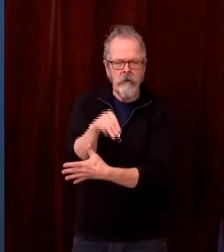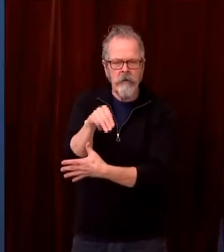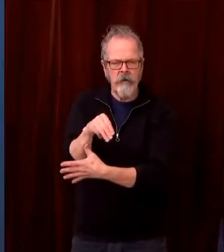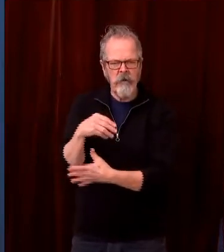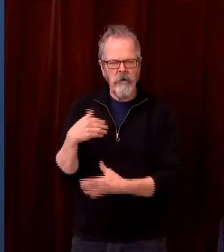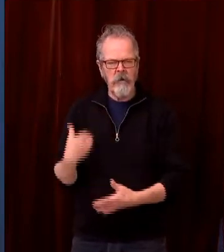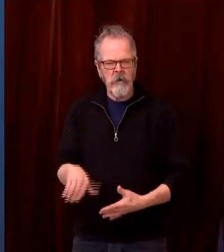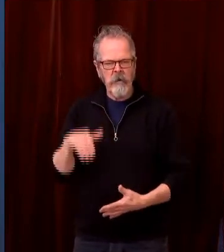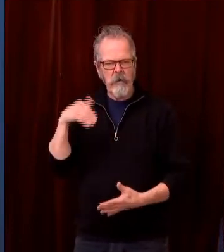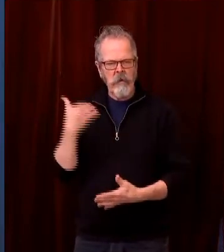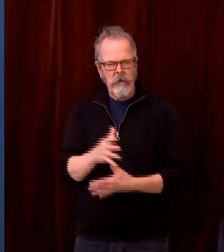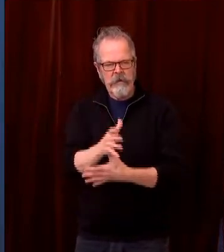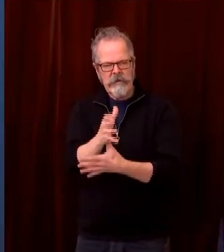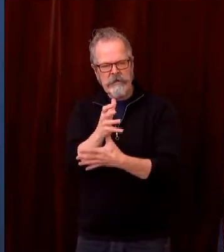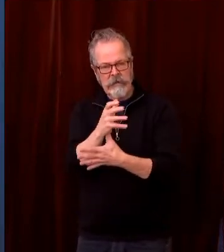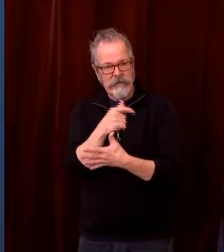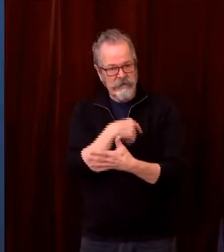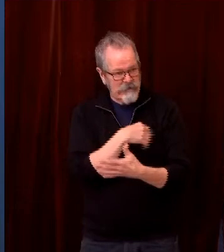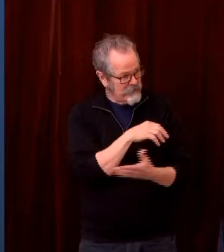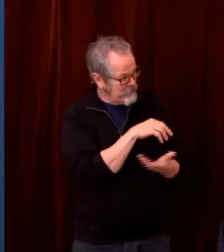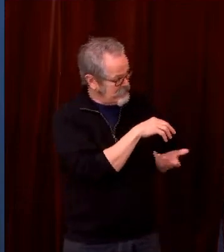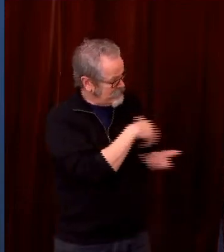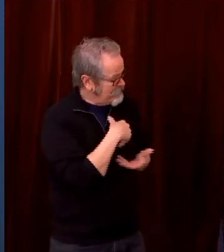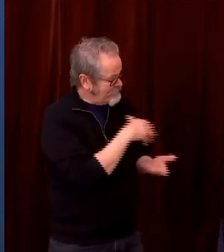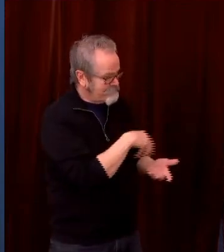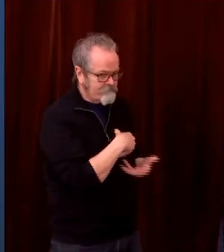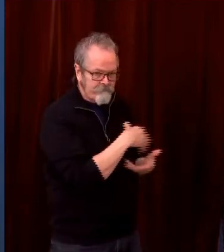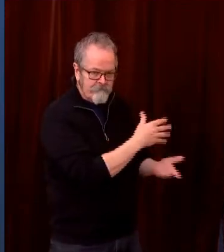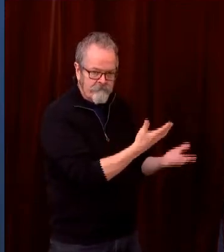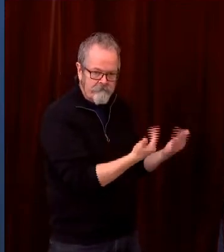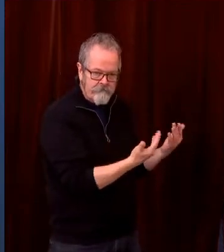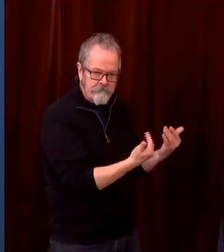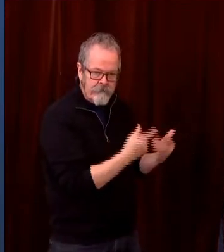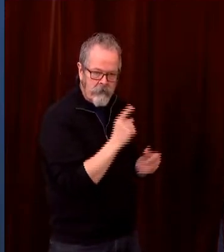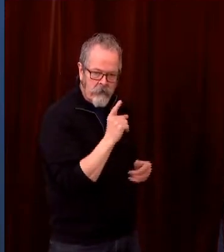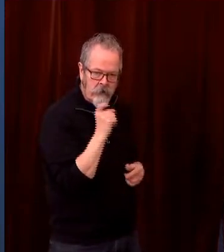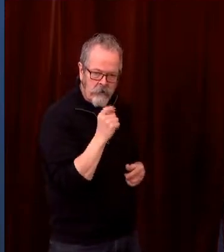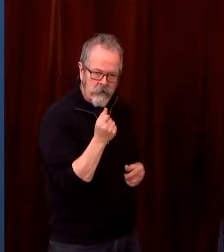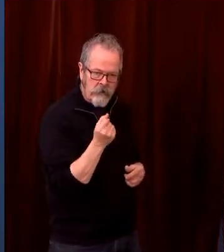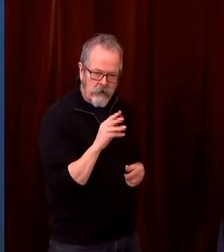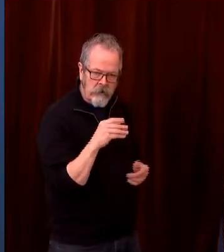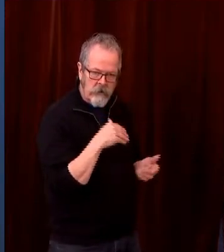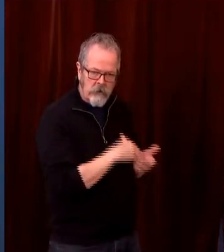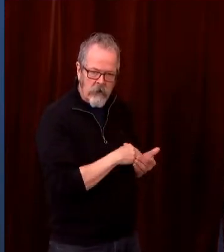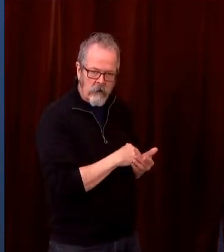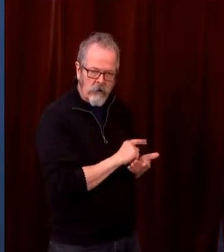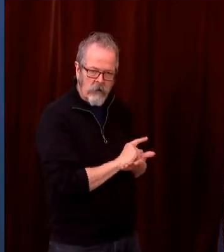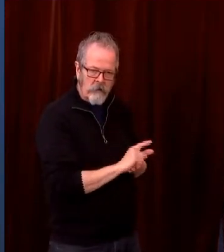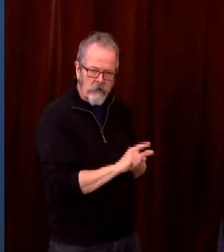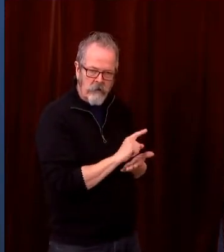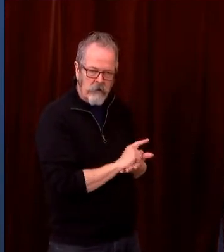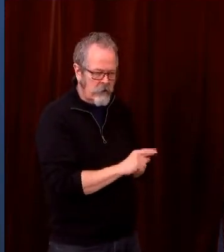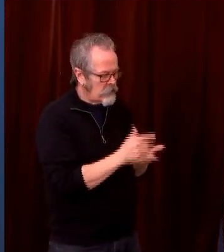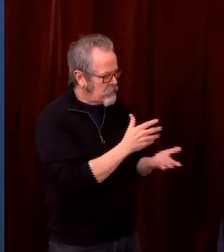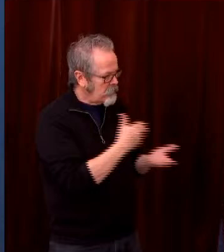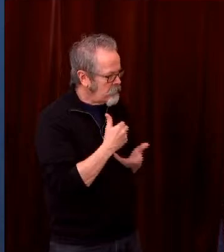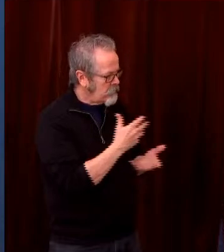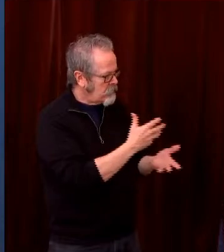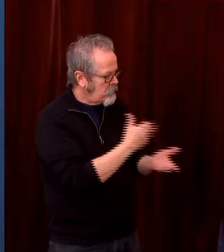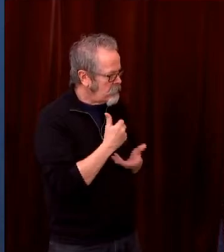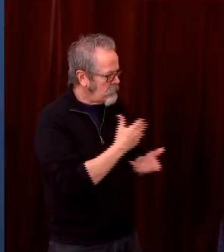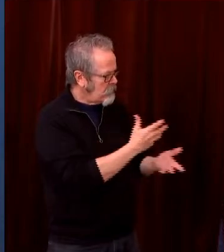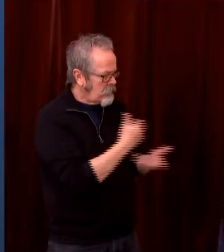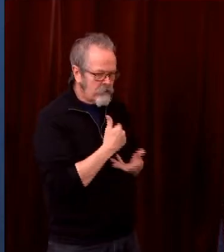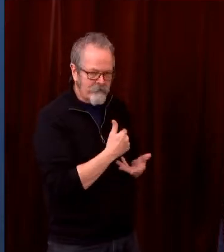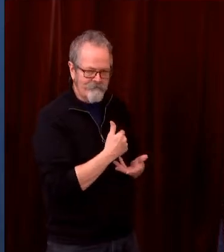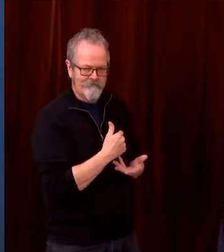a week. So if you do other folks, it means one of the older people who might be